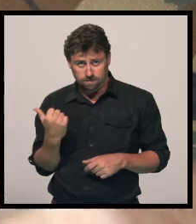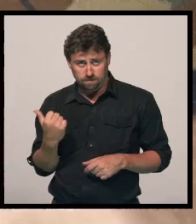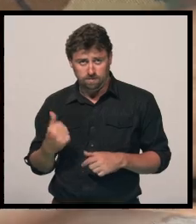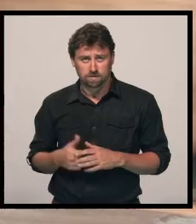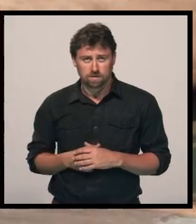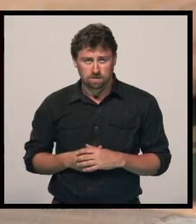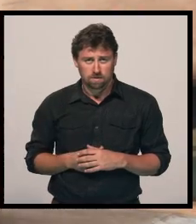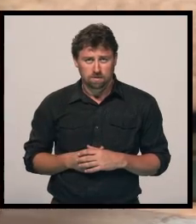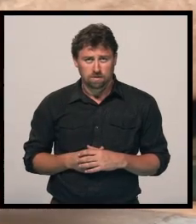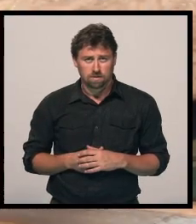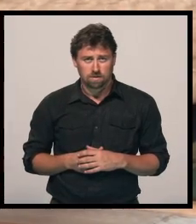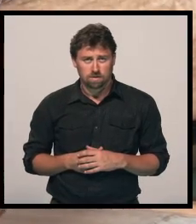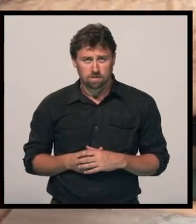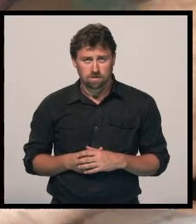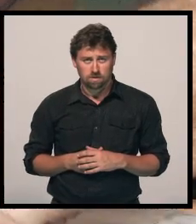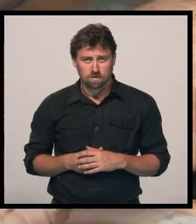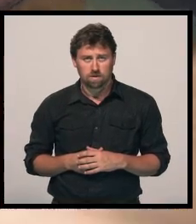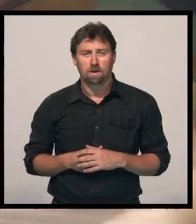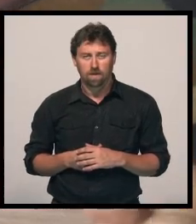Put the top in,